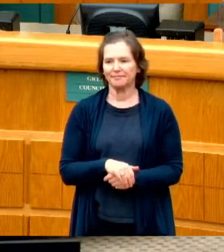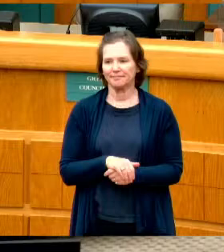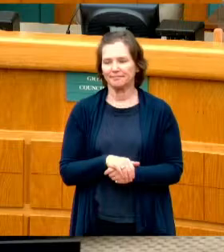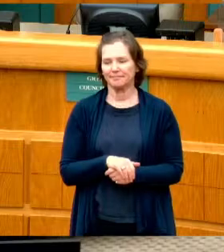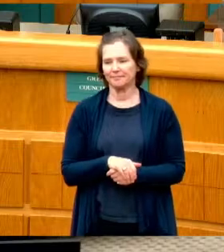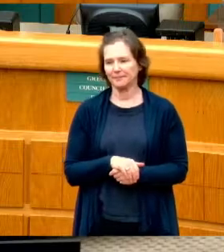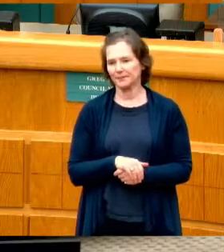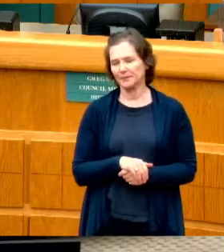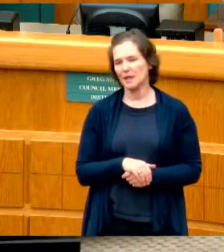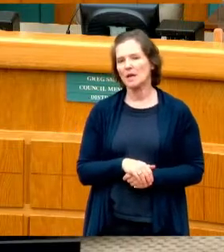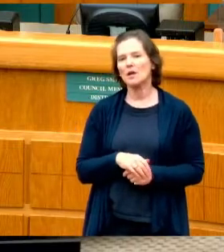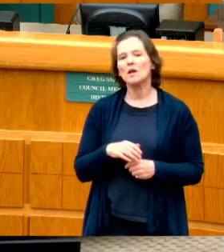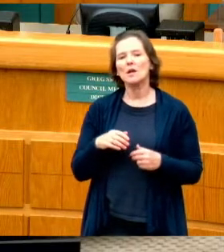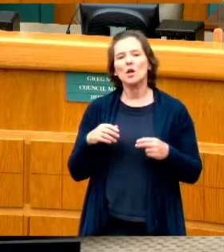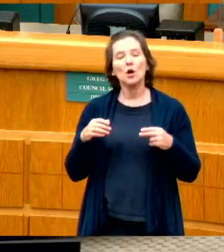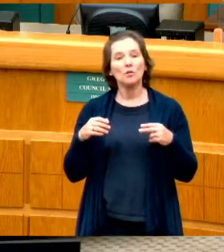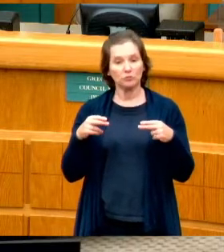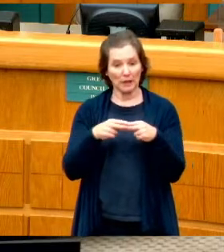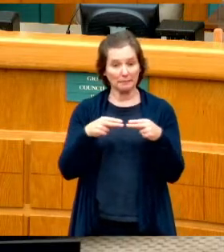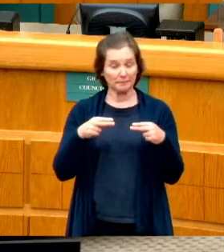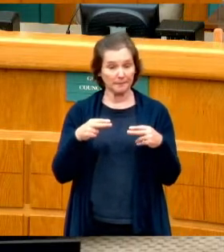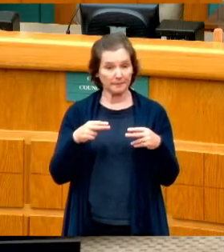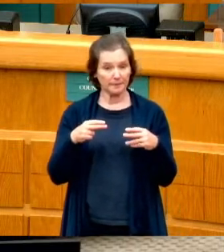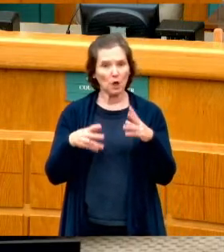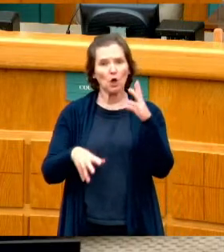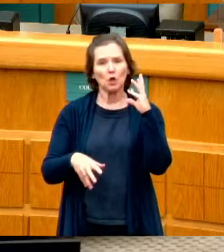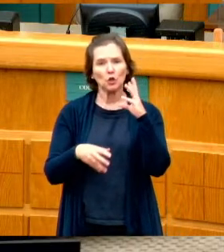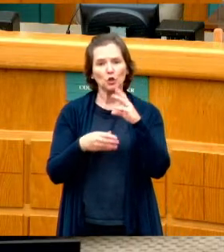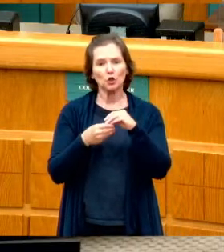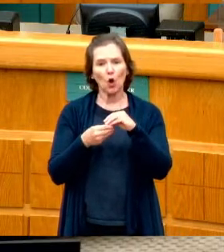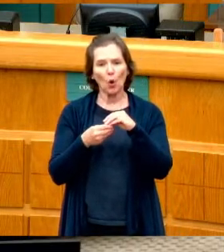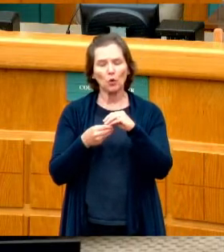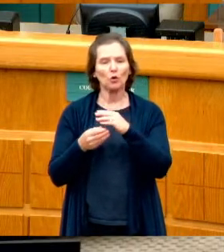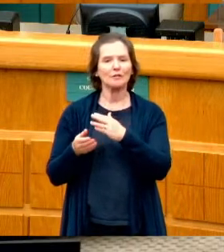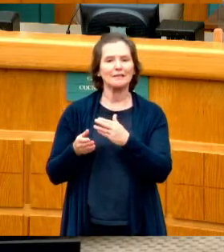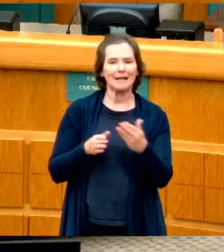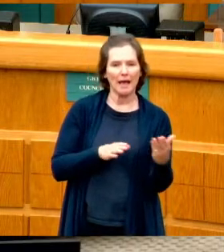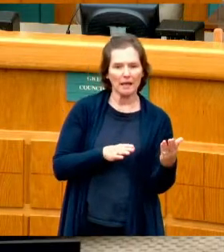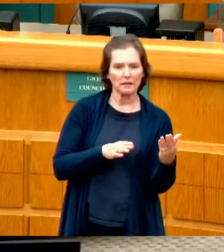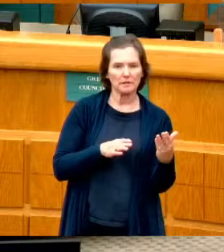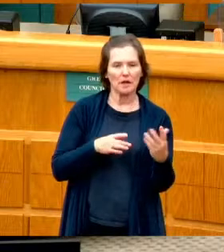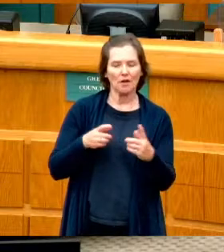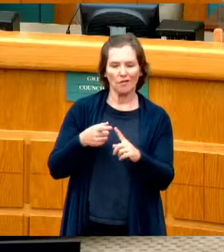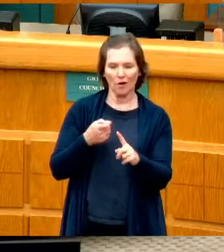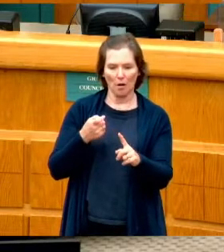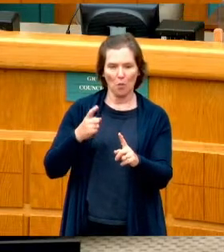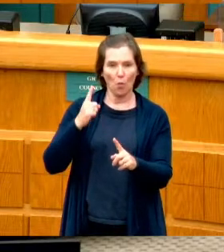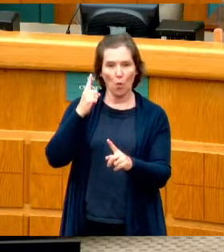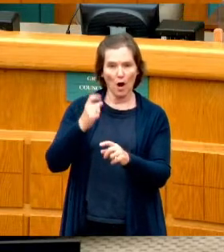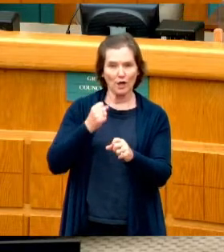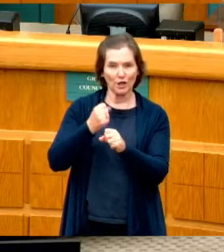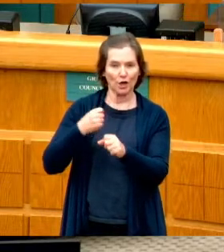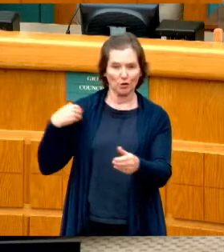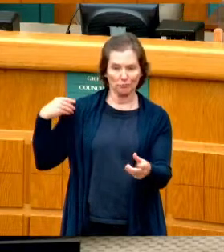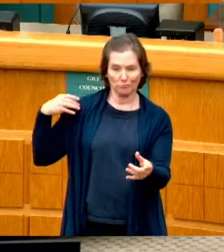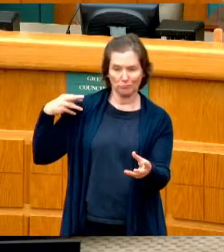Next slide. So the total COVID-19 deaths, of course, this is a cumulative number, so you're always going to see an